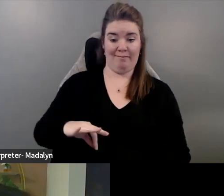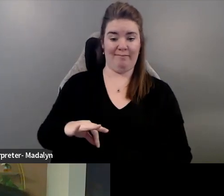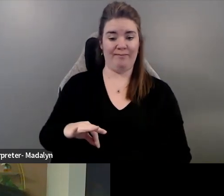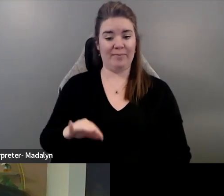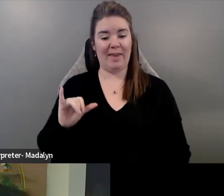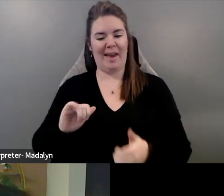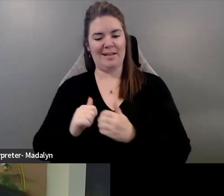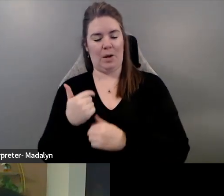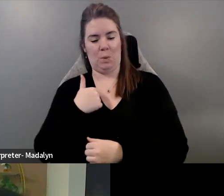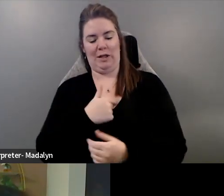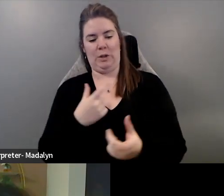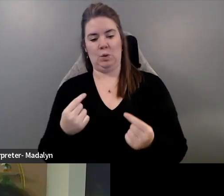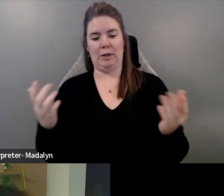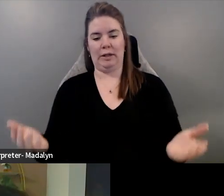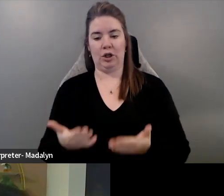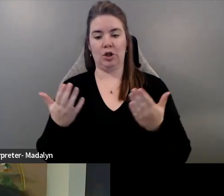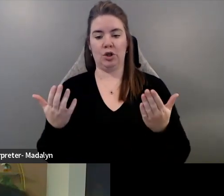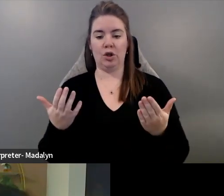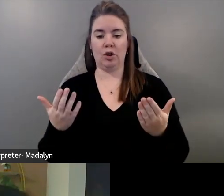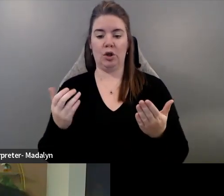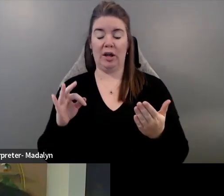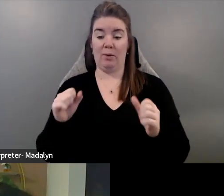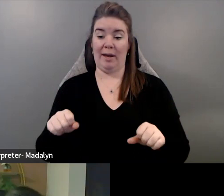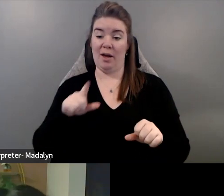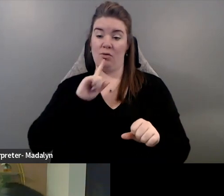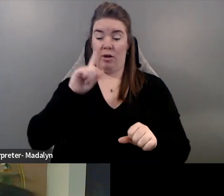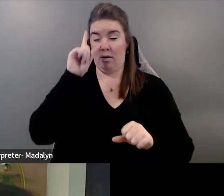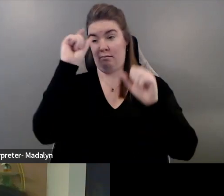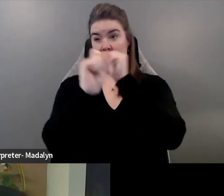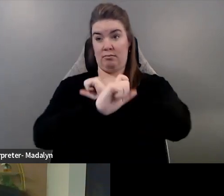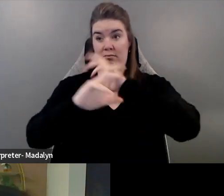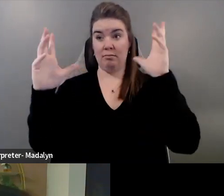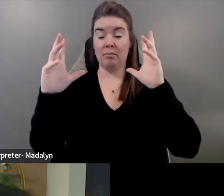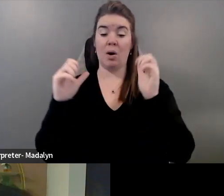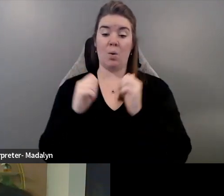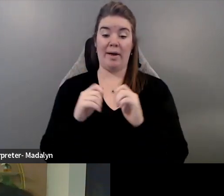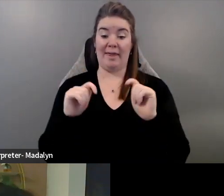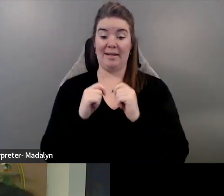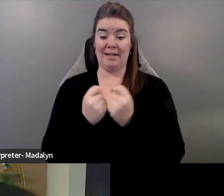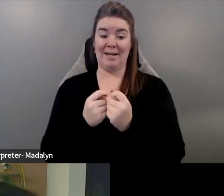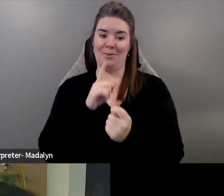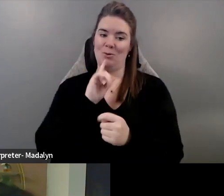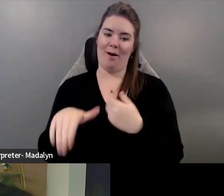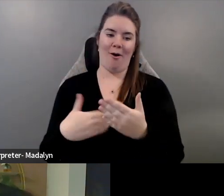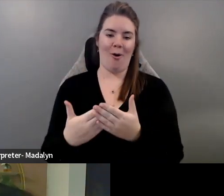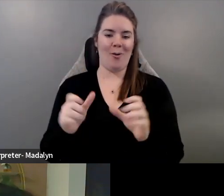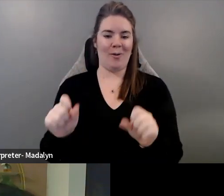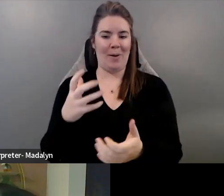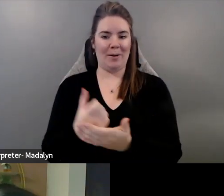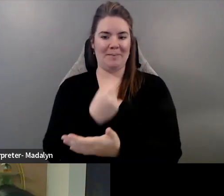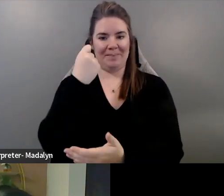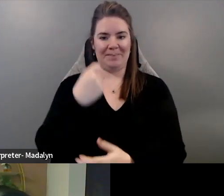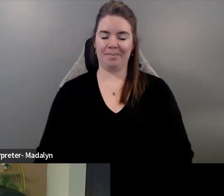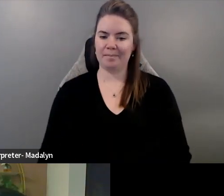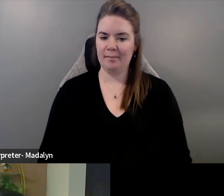that's something that if we can just look at it in a team spirit, we can all win. Thank you. Yeah,